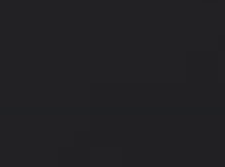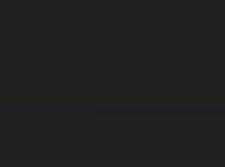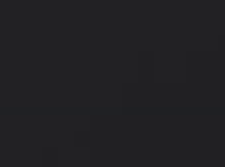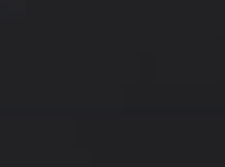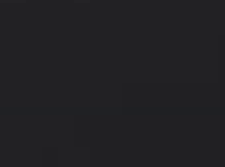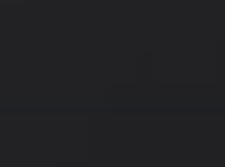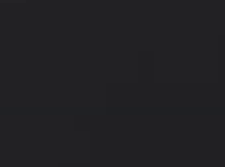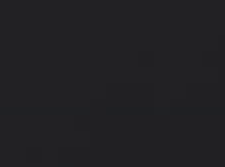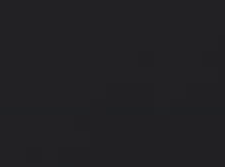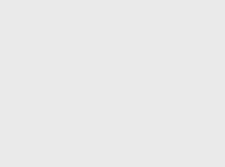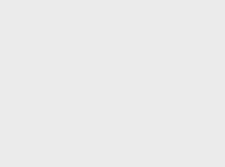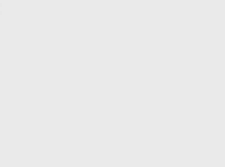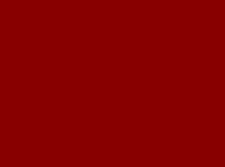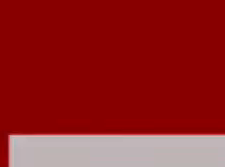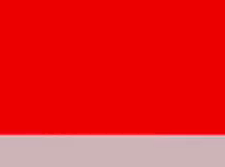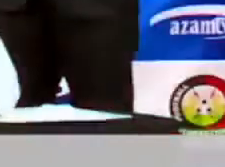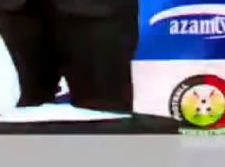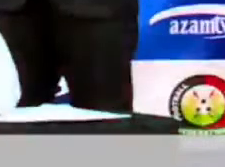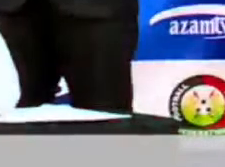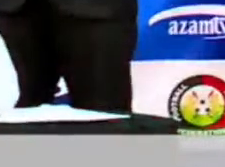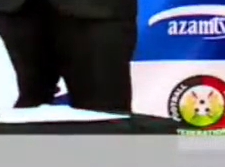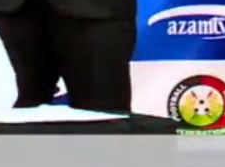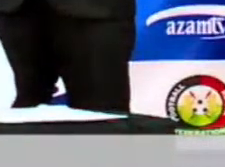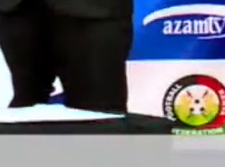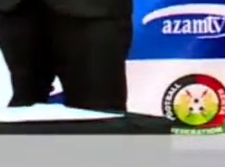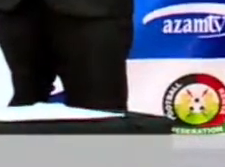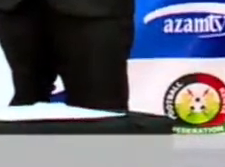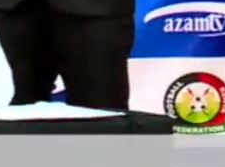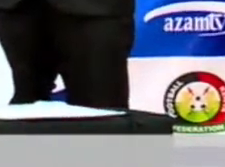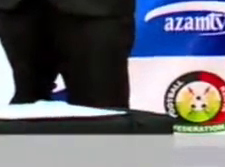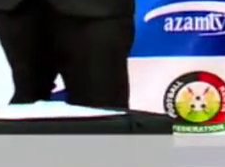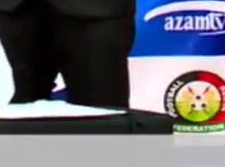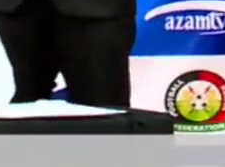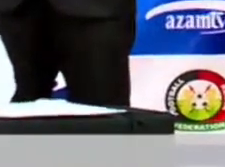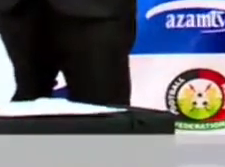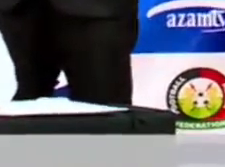Football Kenya.